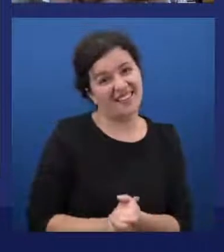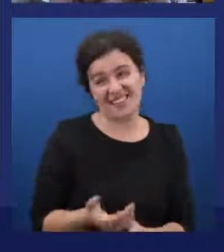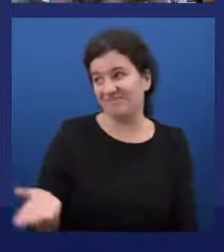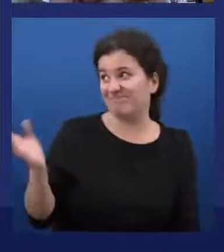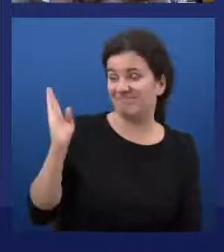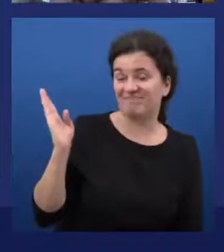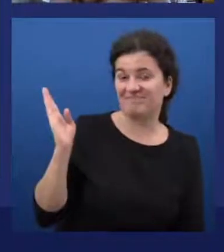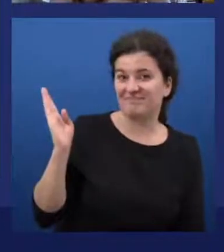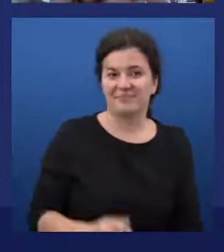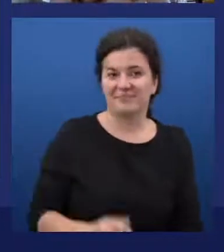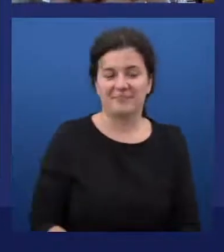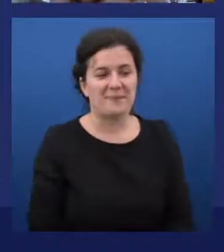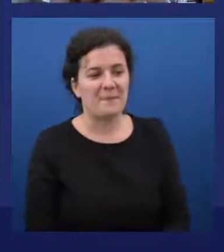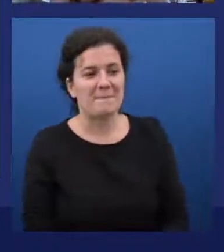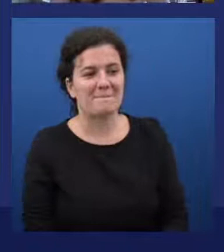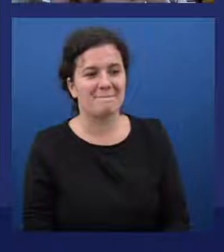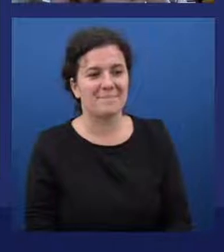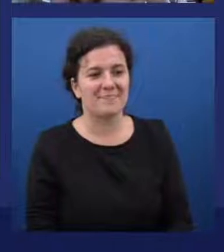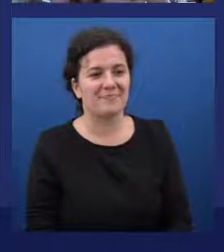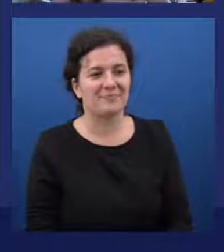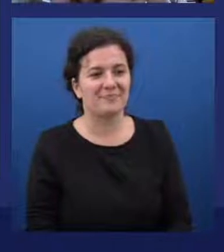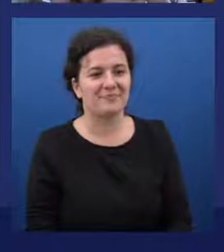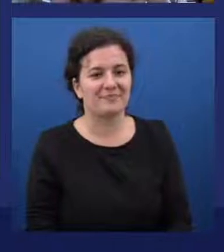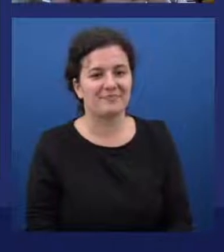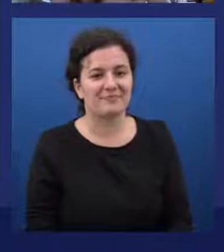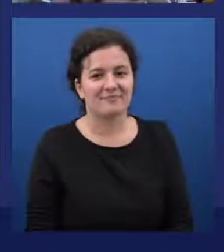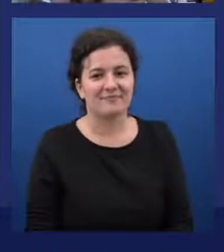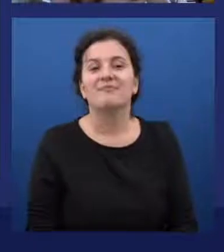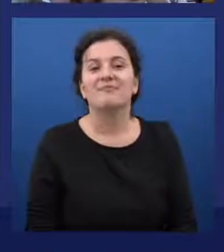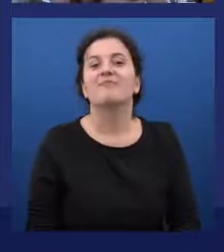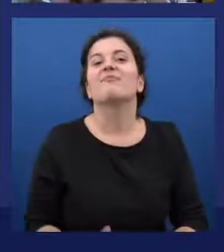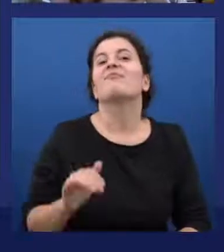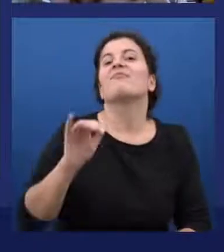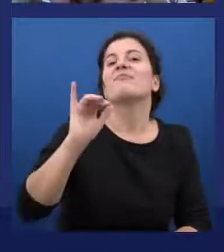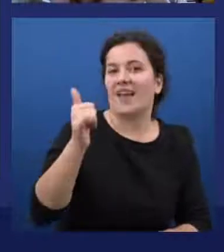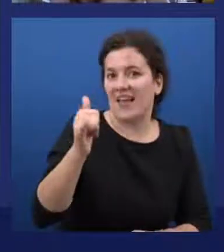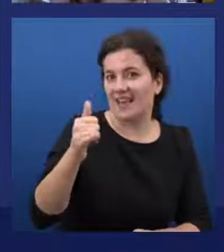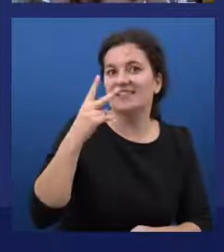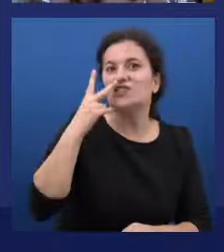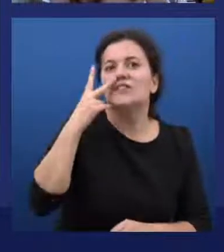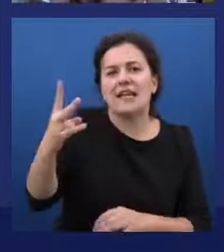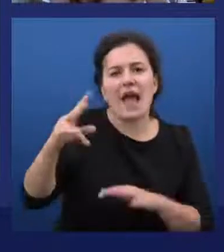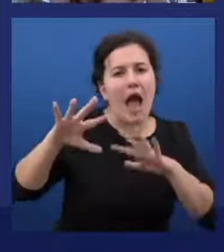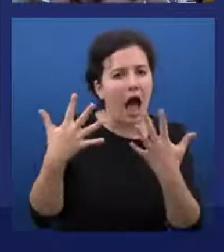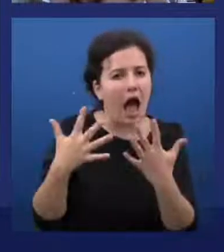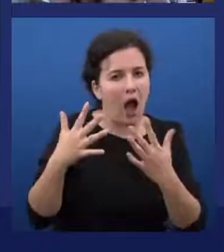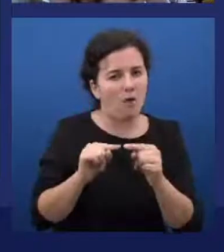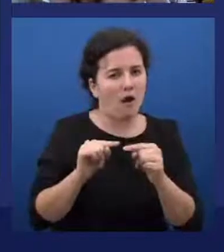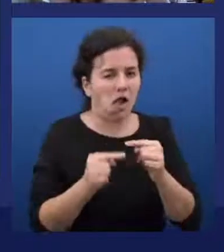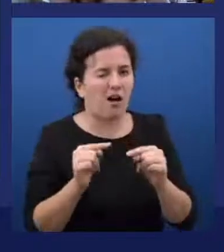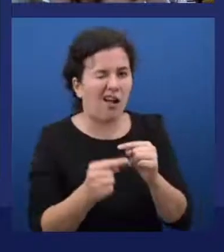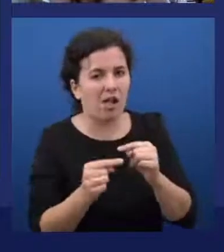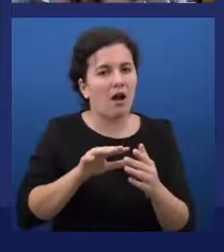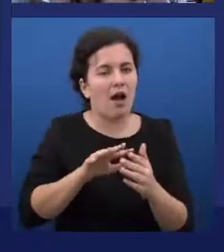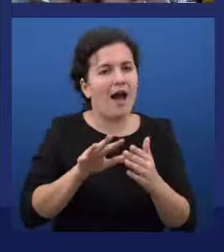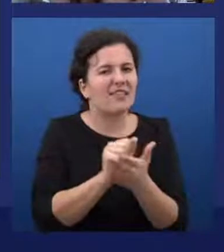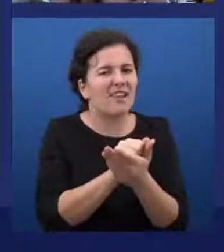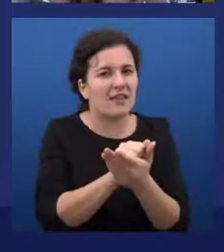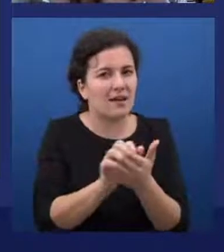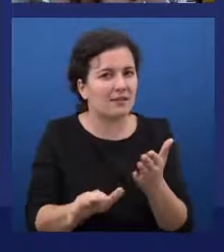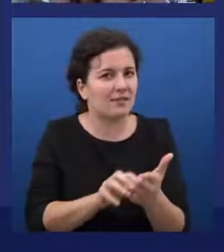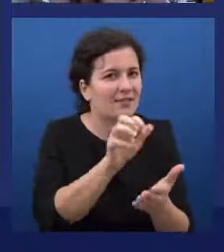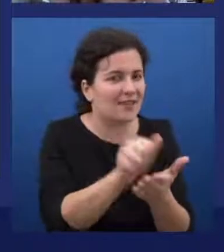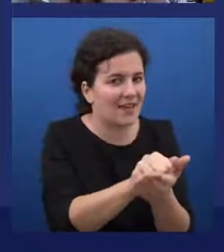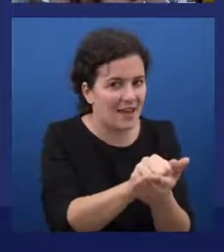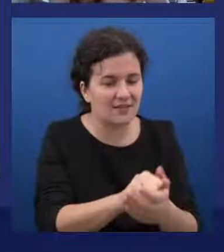Yeah, so this detects anomalies. I'm getting back IDs of entities that are interesting